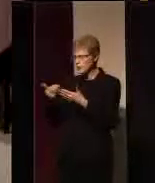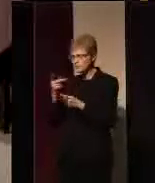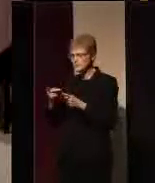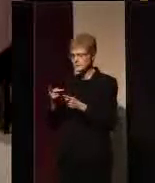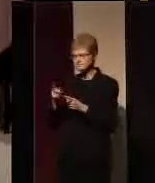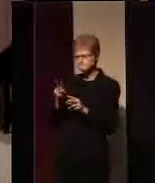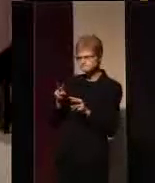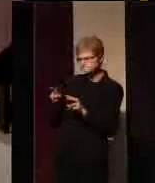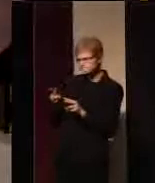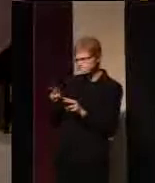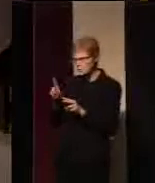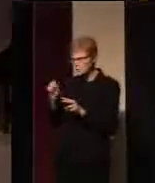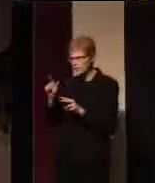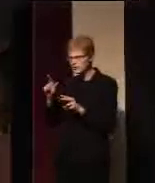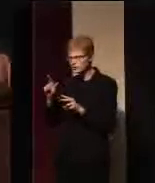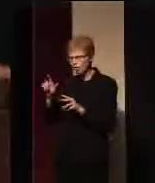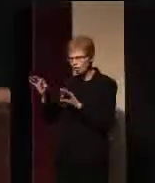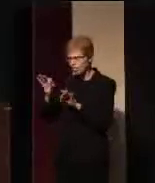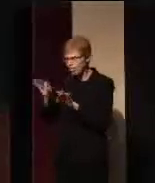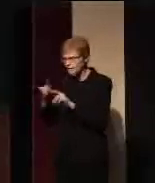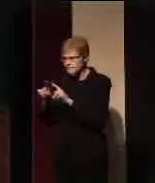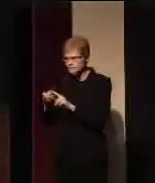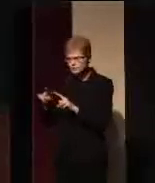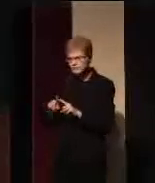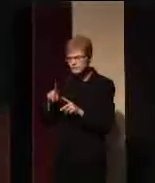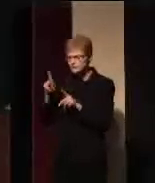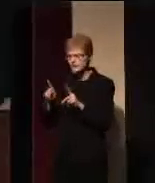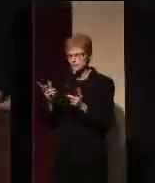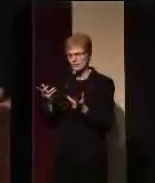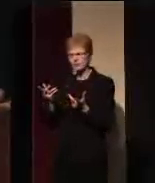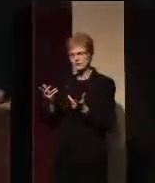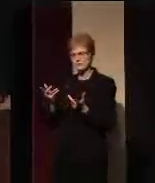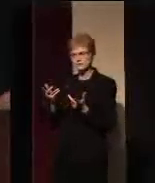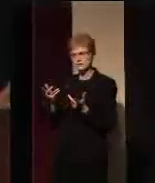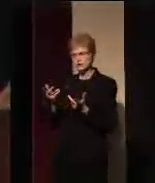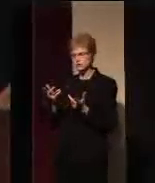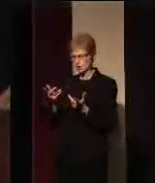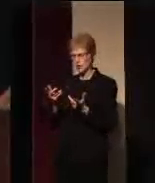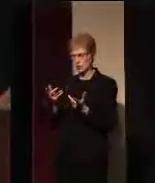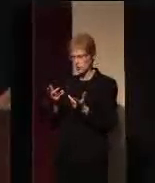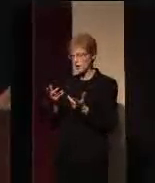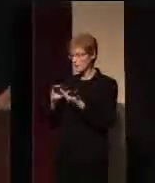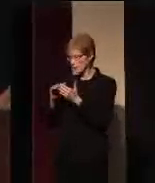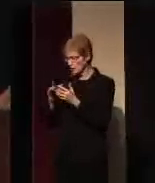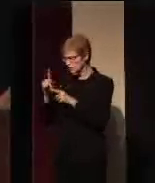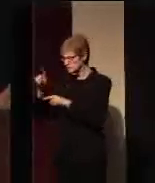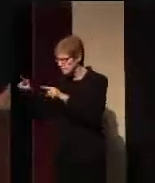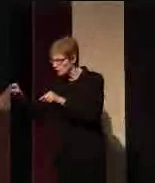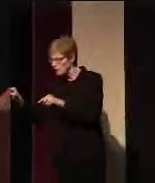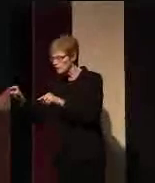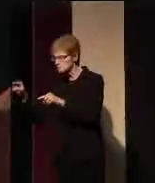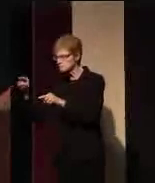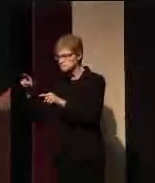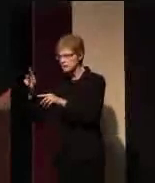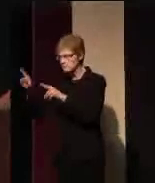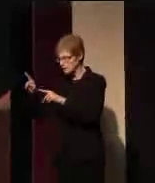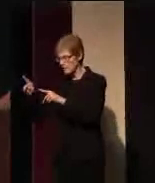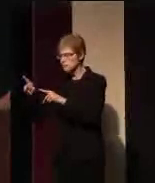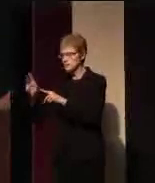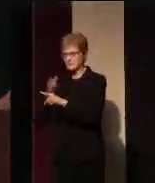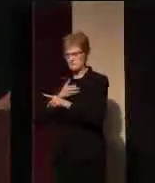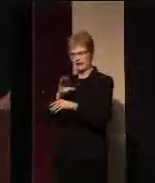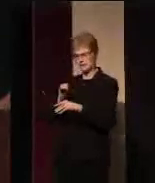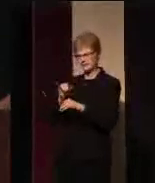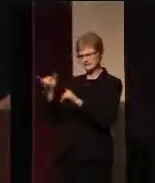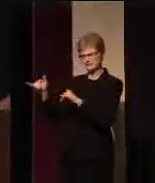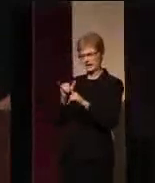something that most companies and organizations think about, that you want to reflect the community roughly. It doesn't have to be exact, but roughly. I mean, this